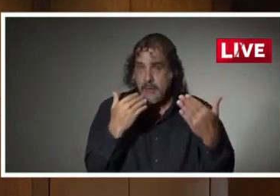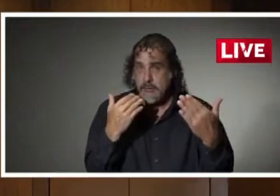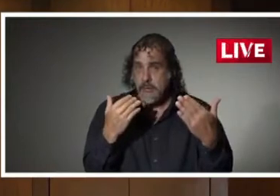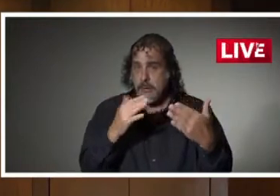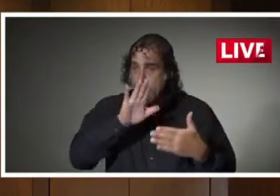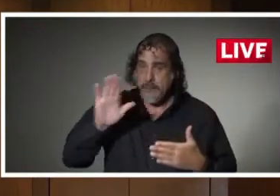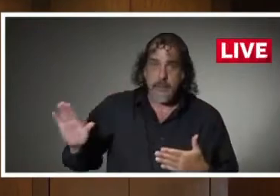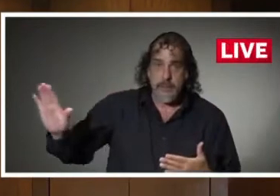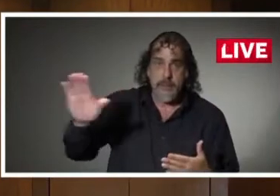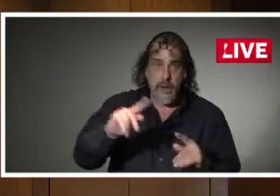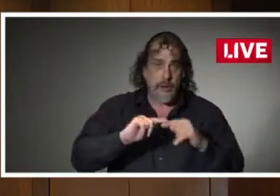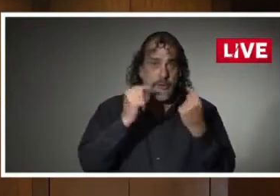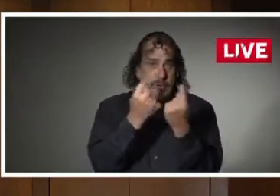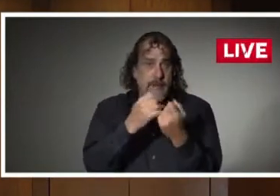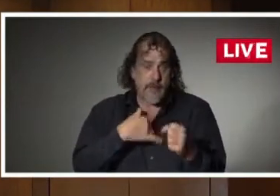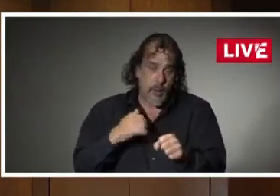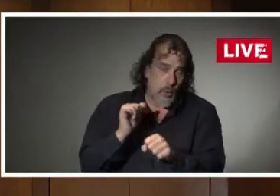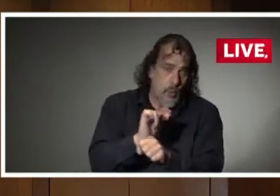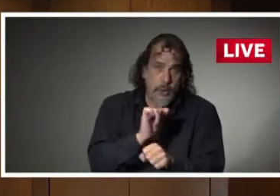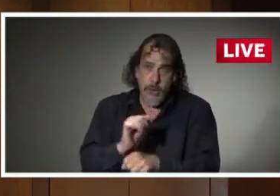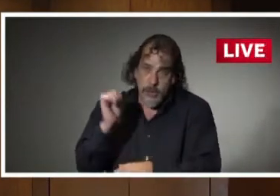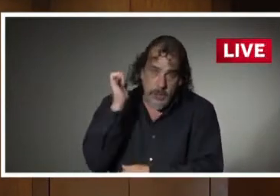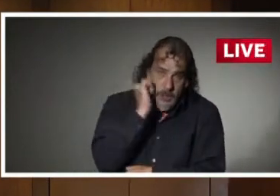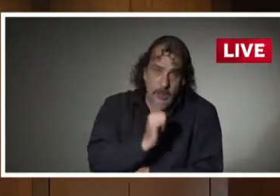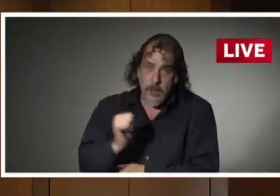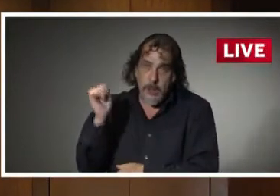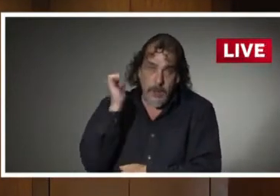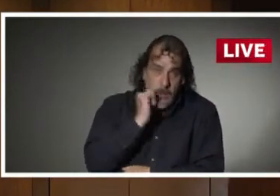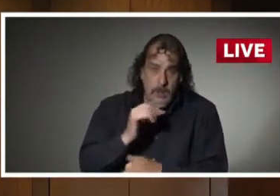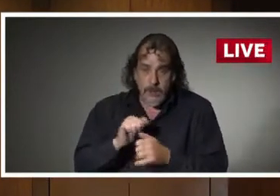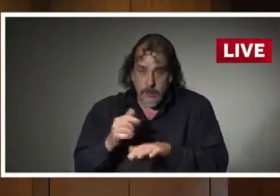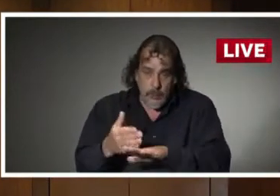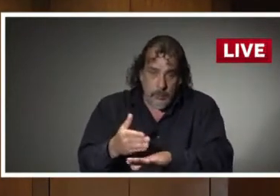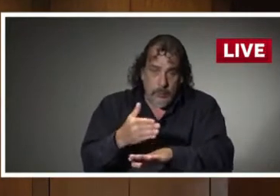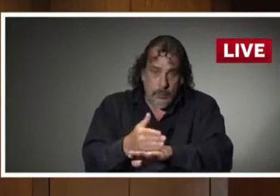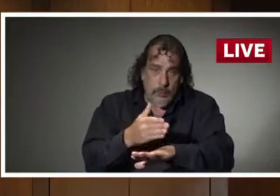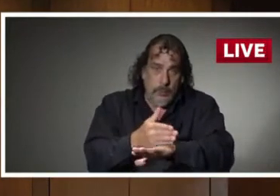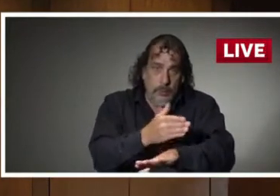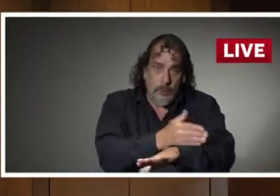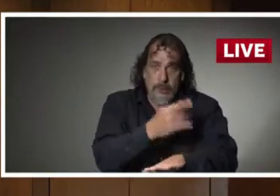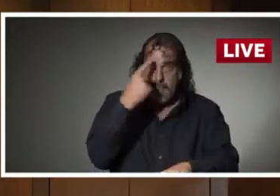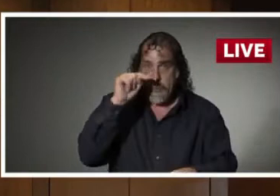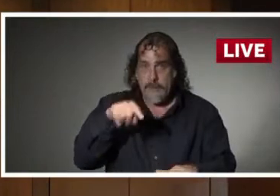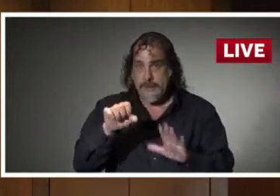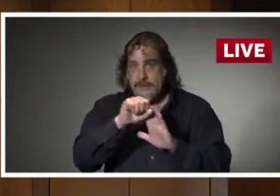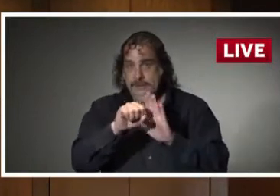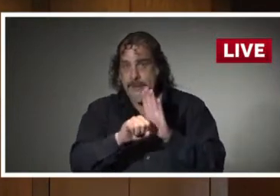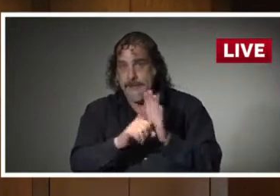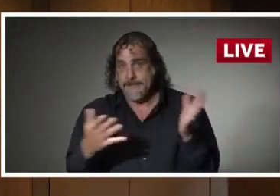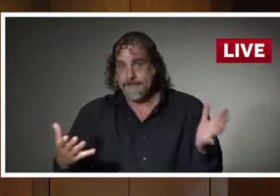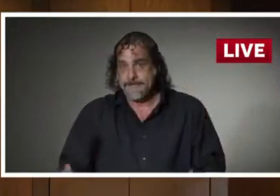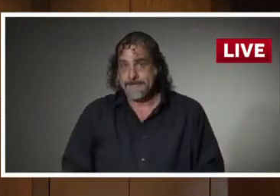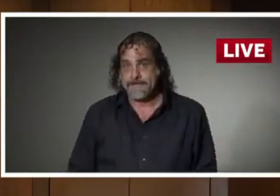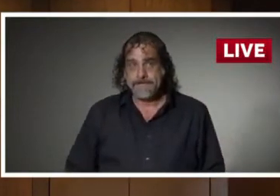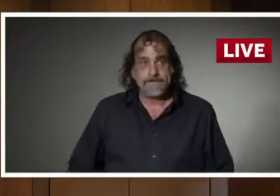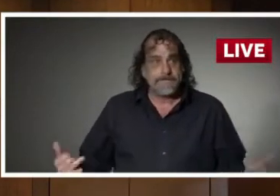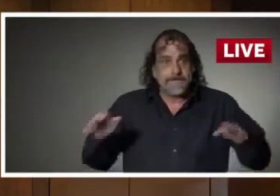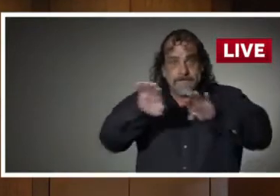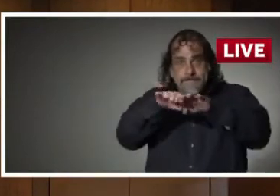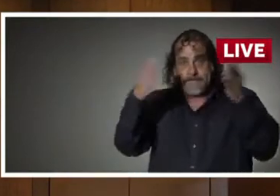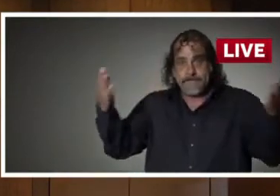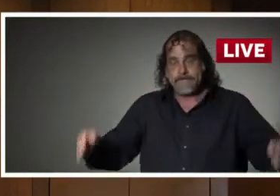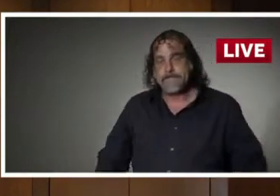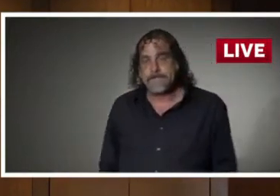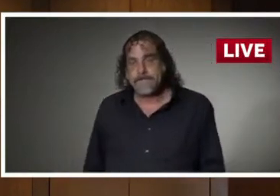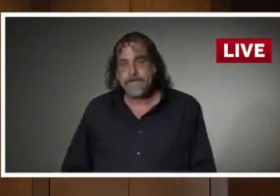of the team that are working every single day to try to make things better for our fellow Mississippians. With that, I'll open it to questions. Yes,